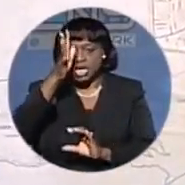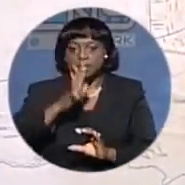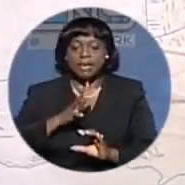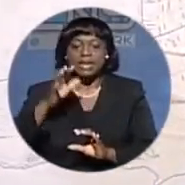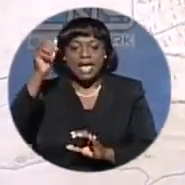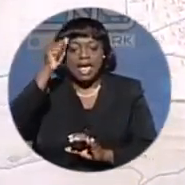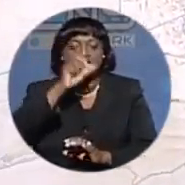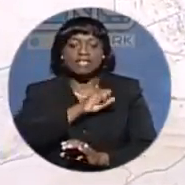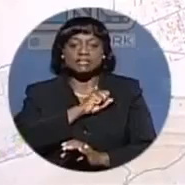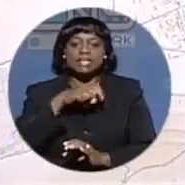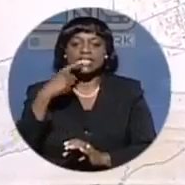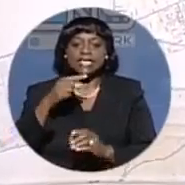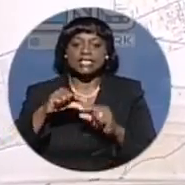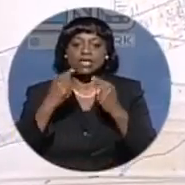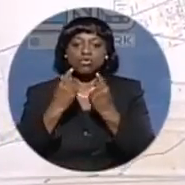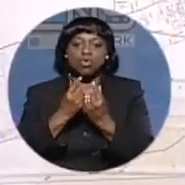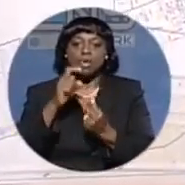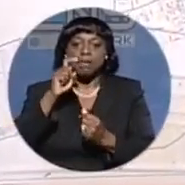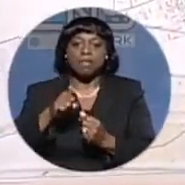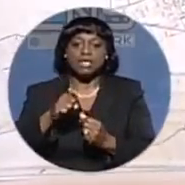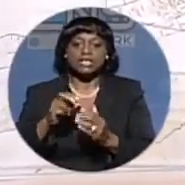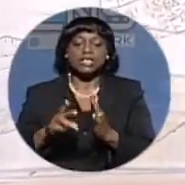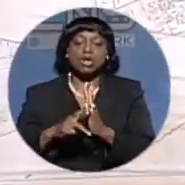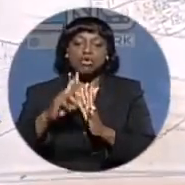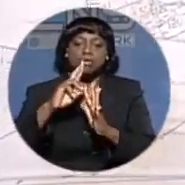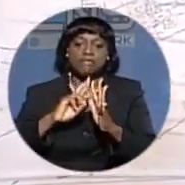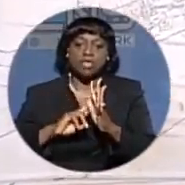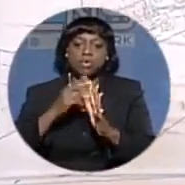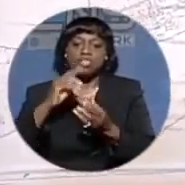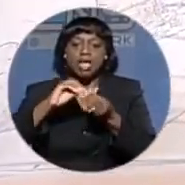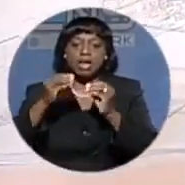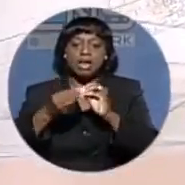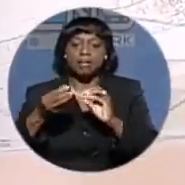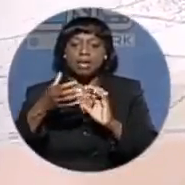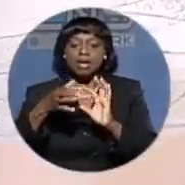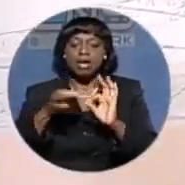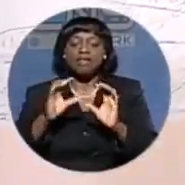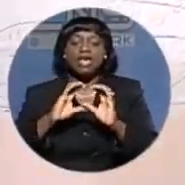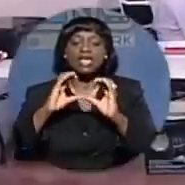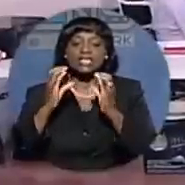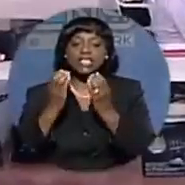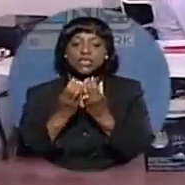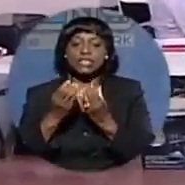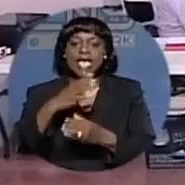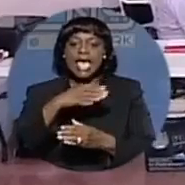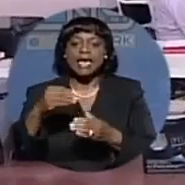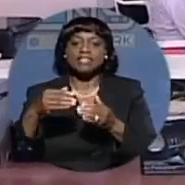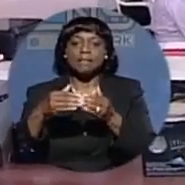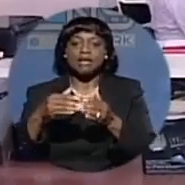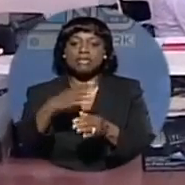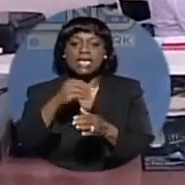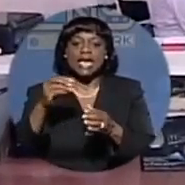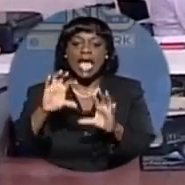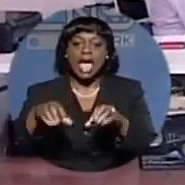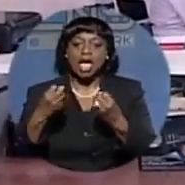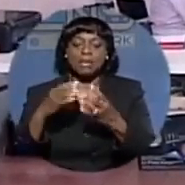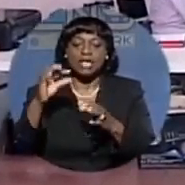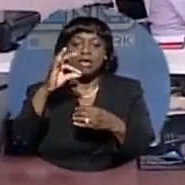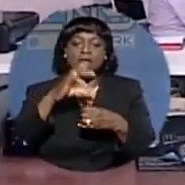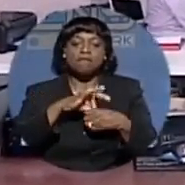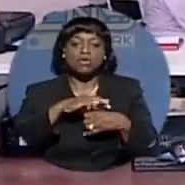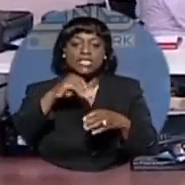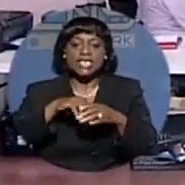group must review the number of constituencies, the boundaries of those areas, and the equity of voters in those communities.